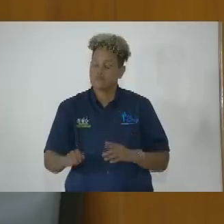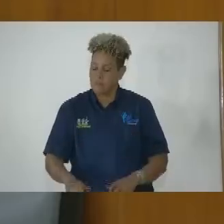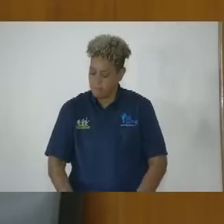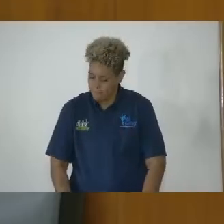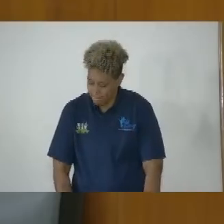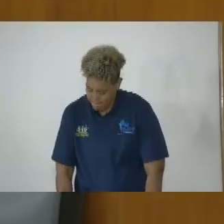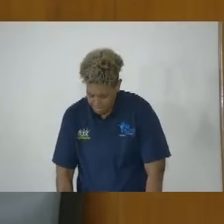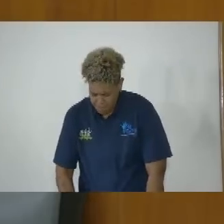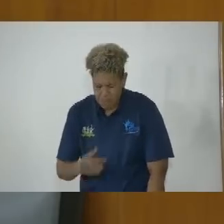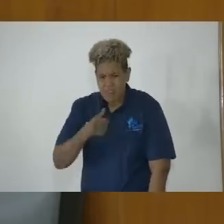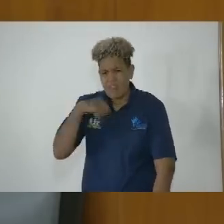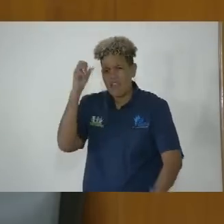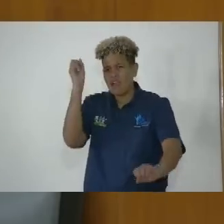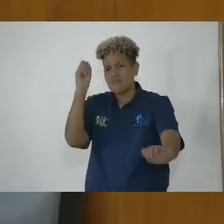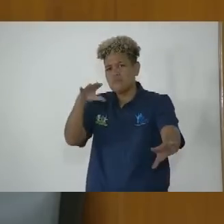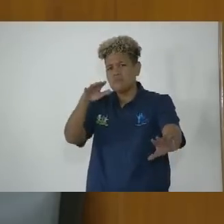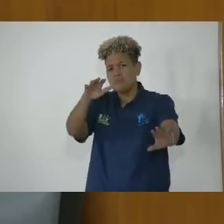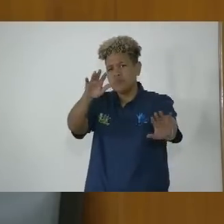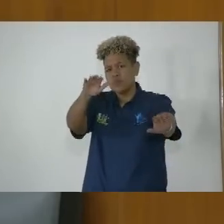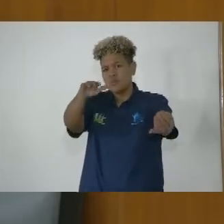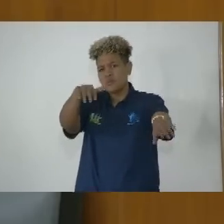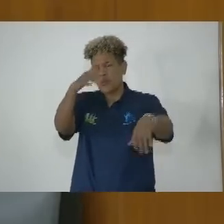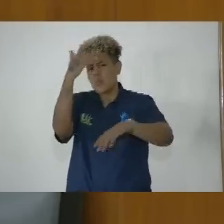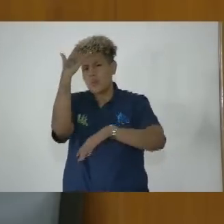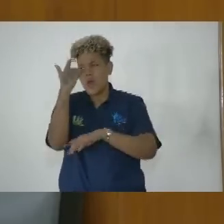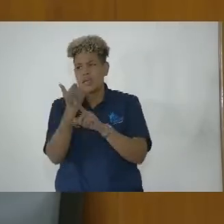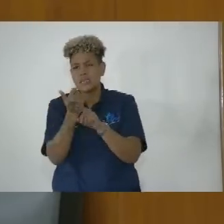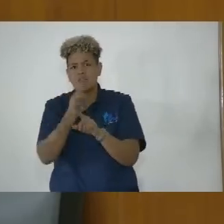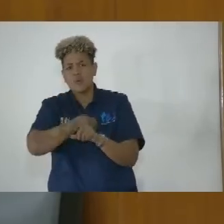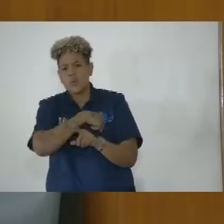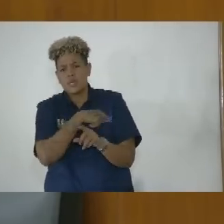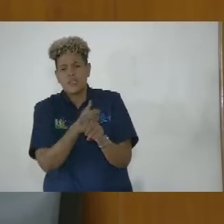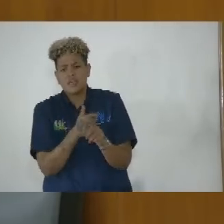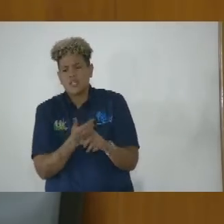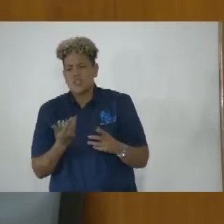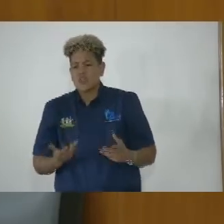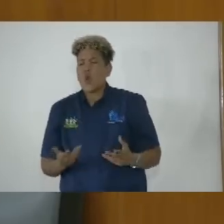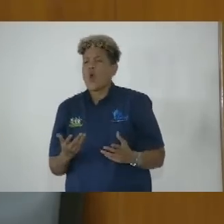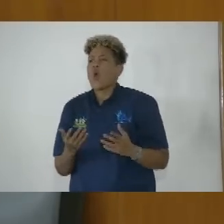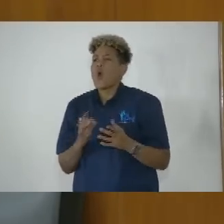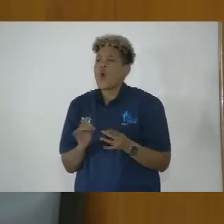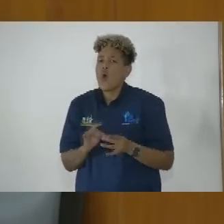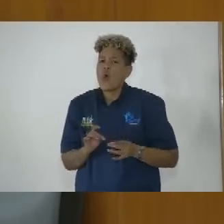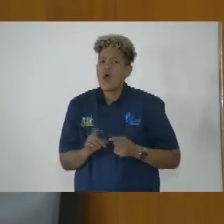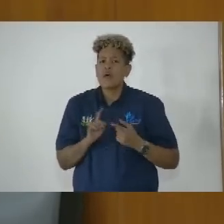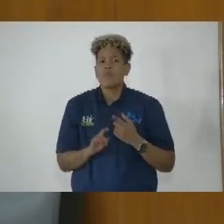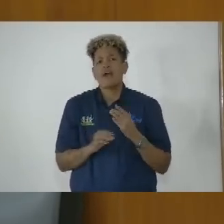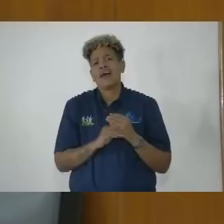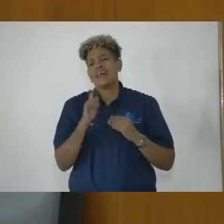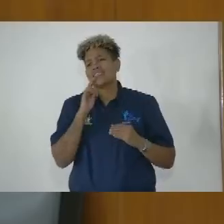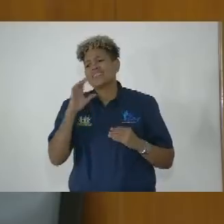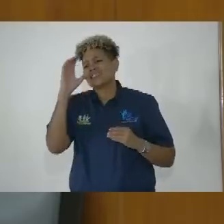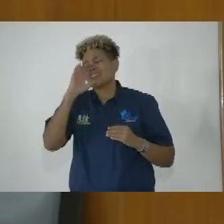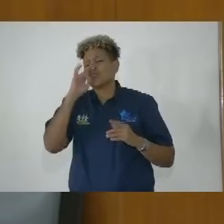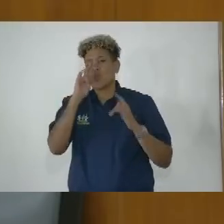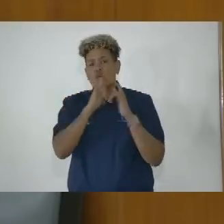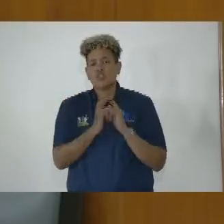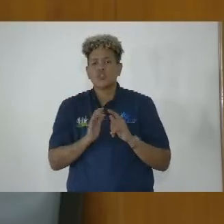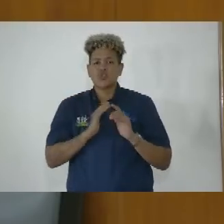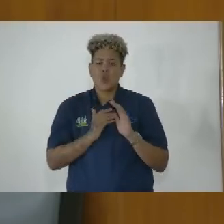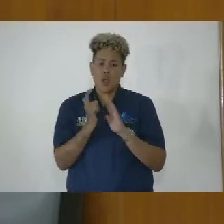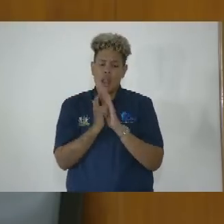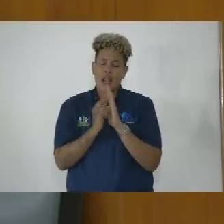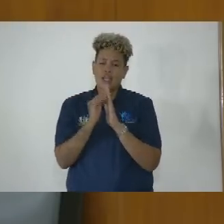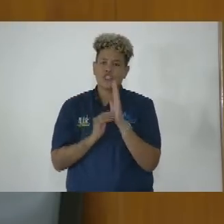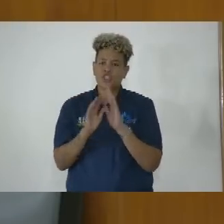I bring it here, Mr. President, because as we are propagating and seeking to adjust our